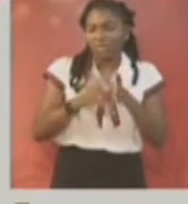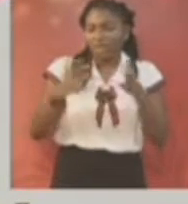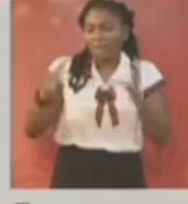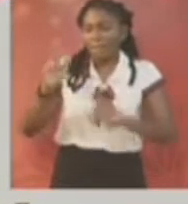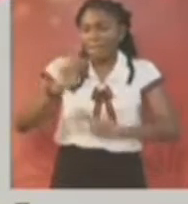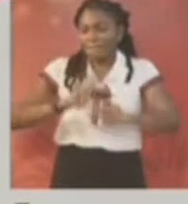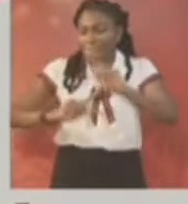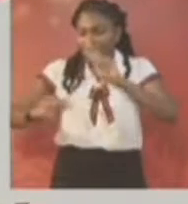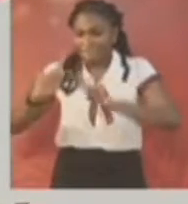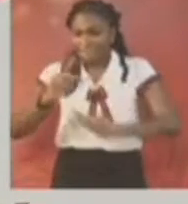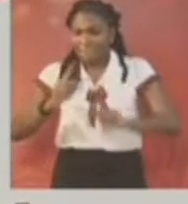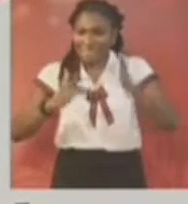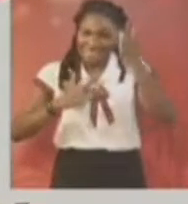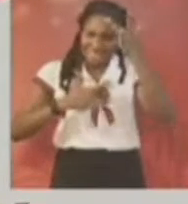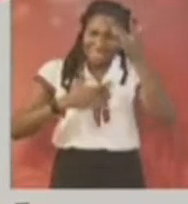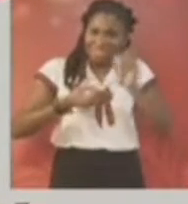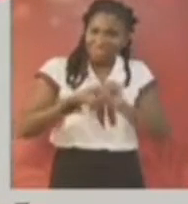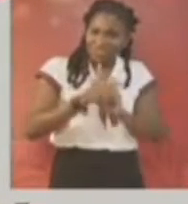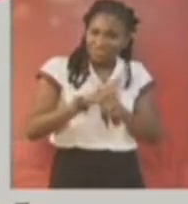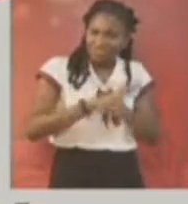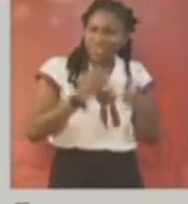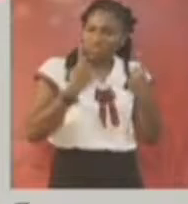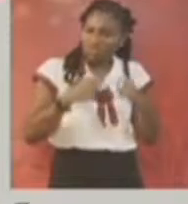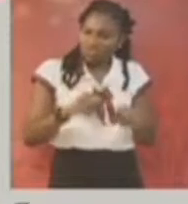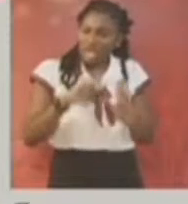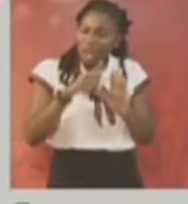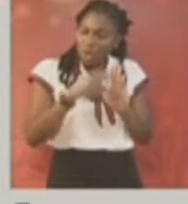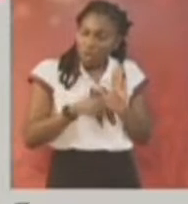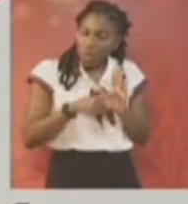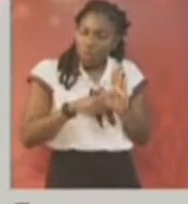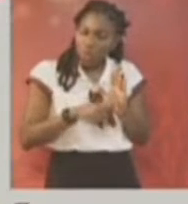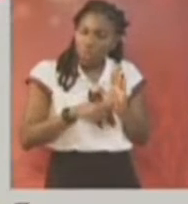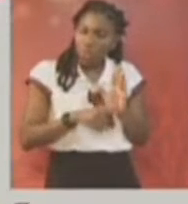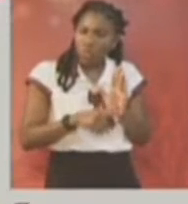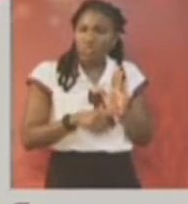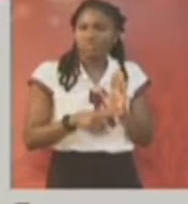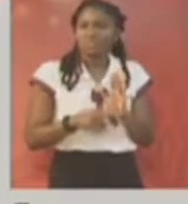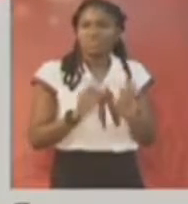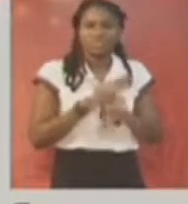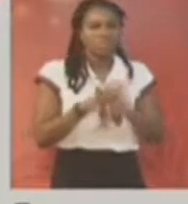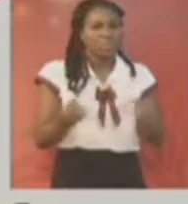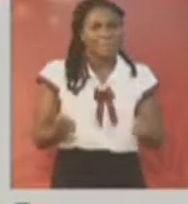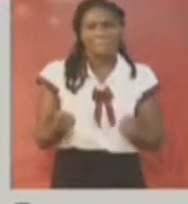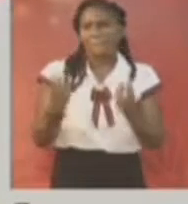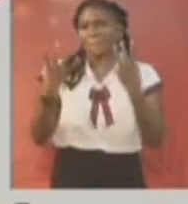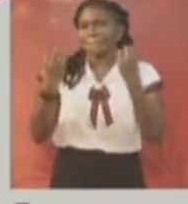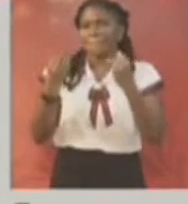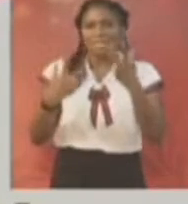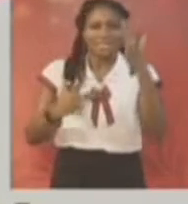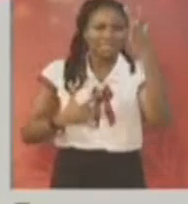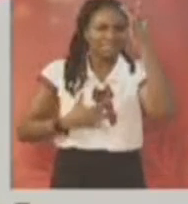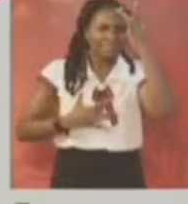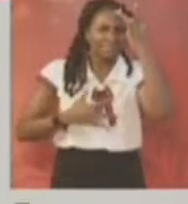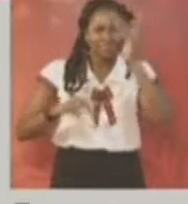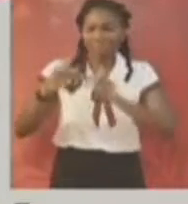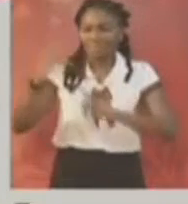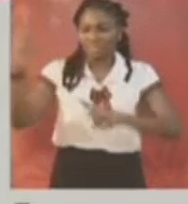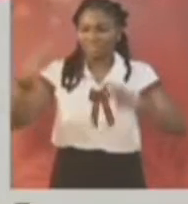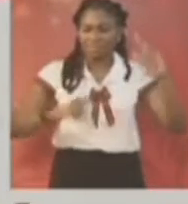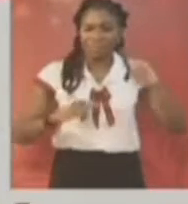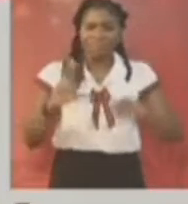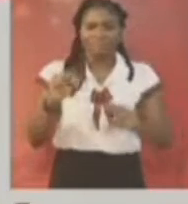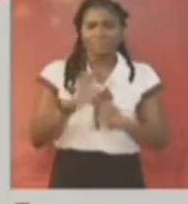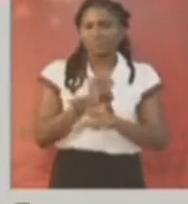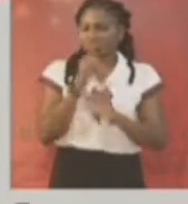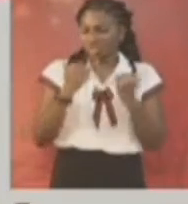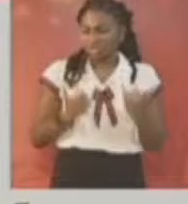its relatively low and hopefully decreasing numbers of cases at this point in time. So this is not a point in time at